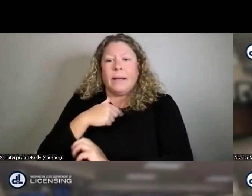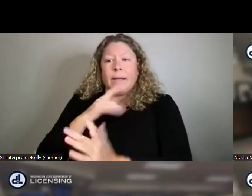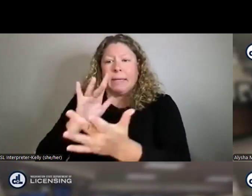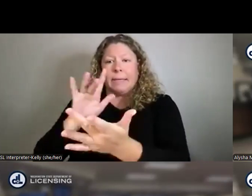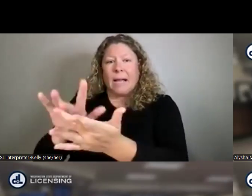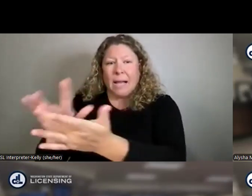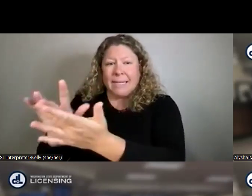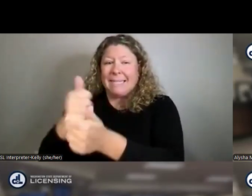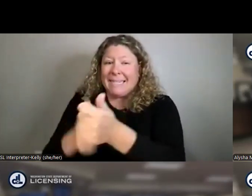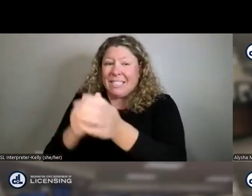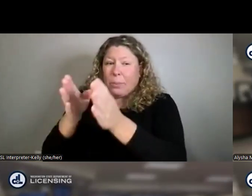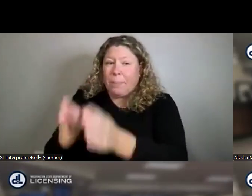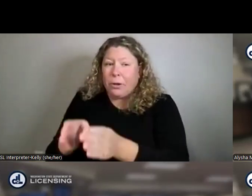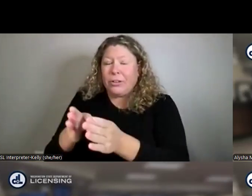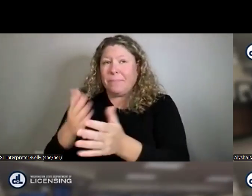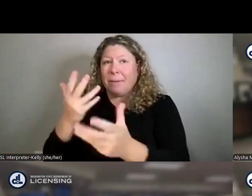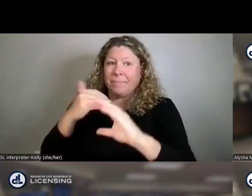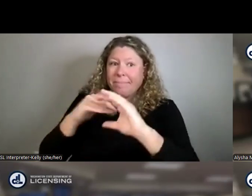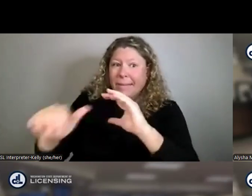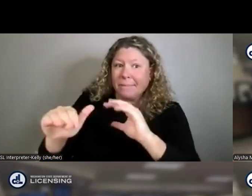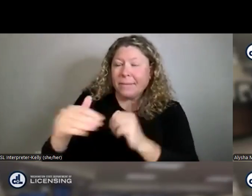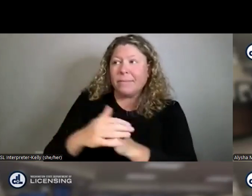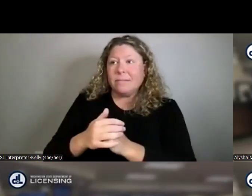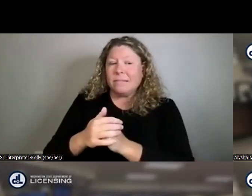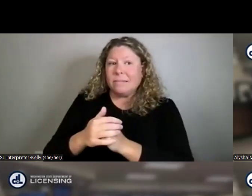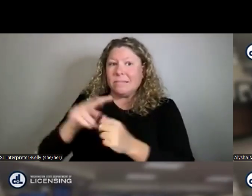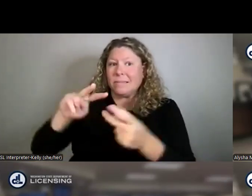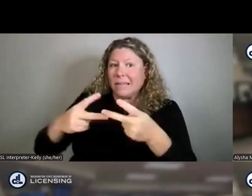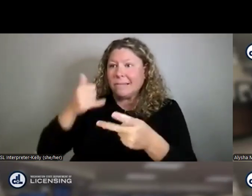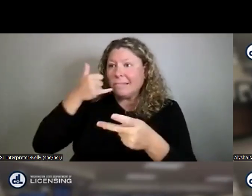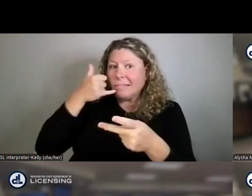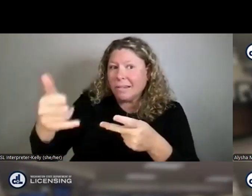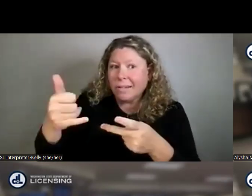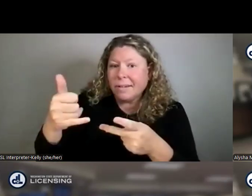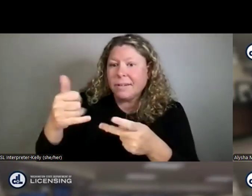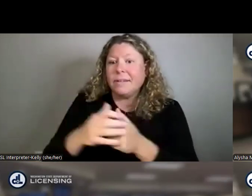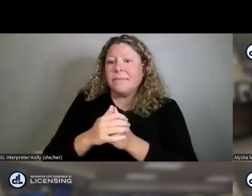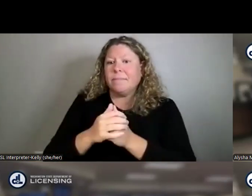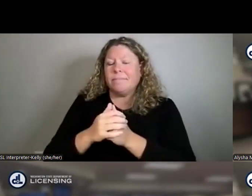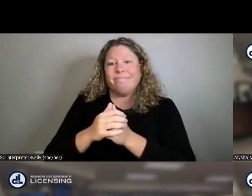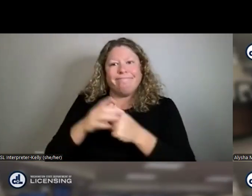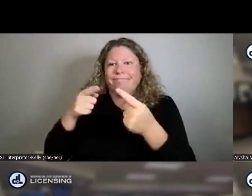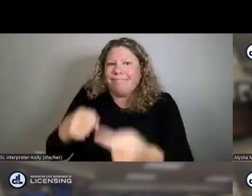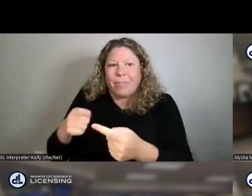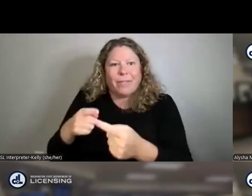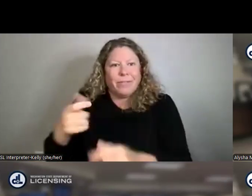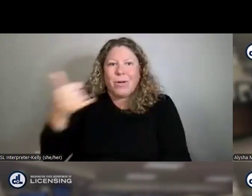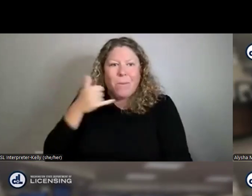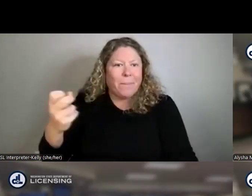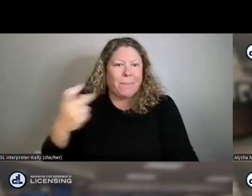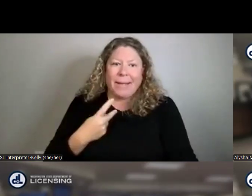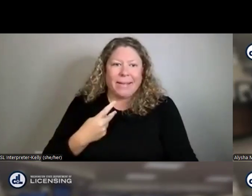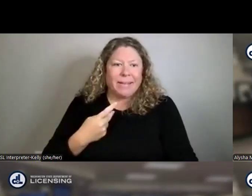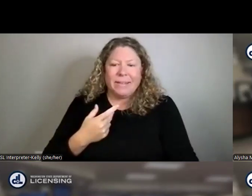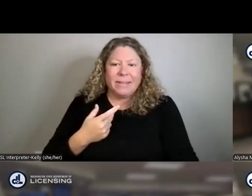person, once by email, once by calling, and just really struggled to get any traction with that. I reached